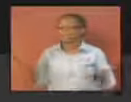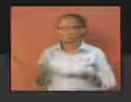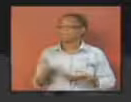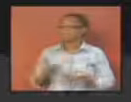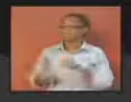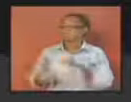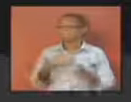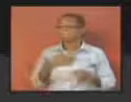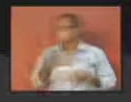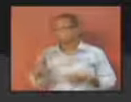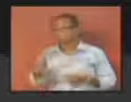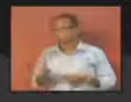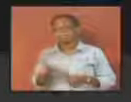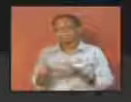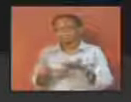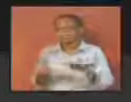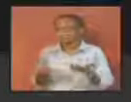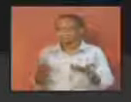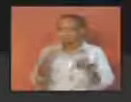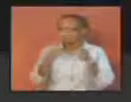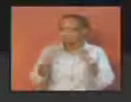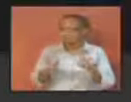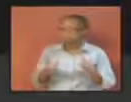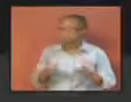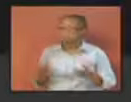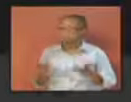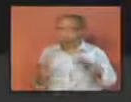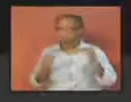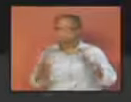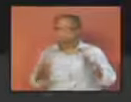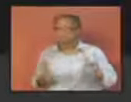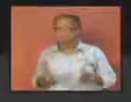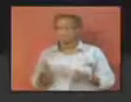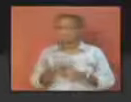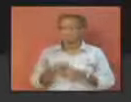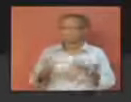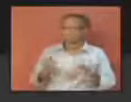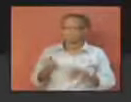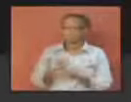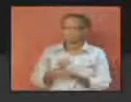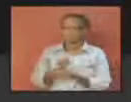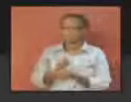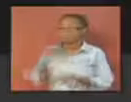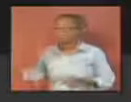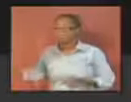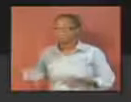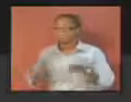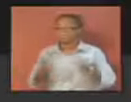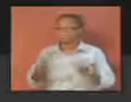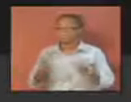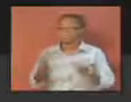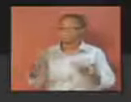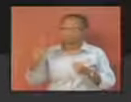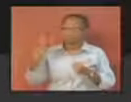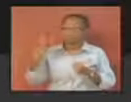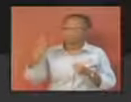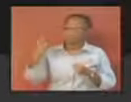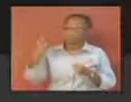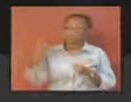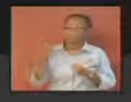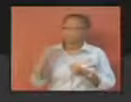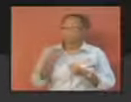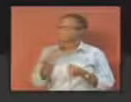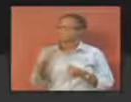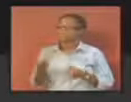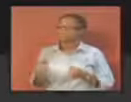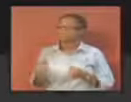and the drivers on these concerns reports? And second question, a member of the public is asking for